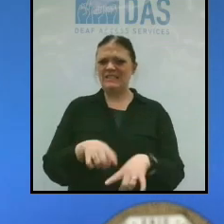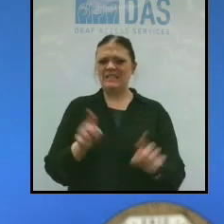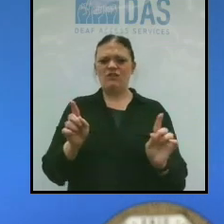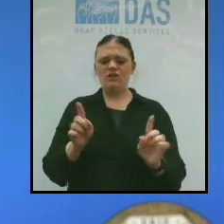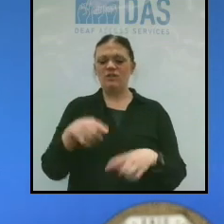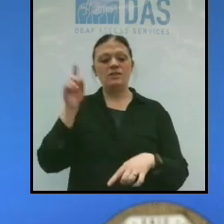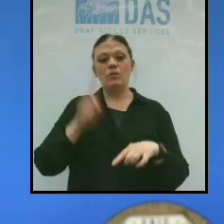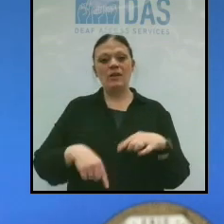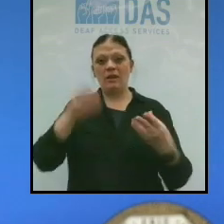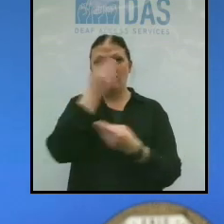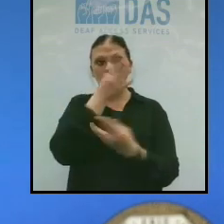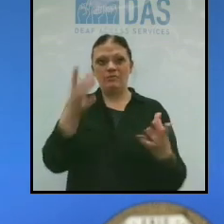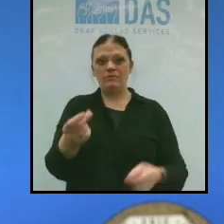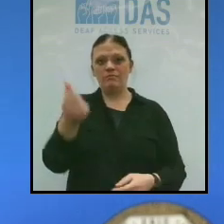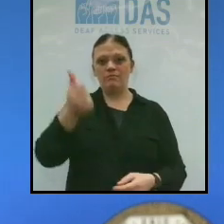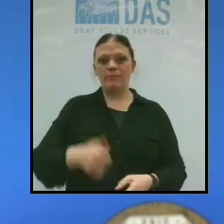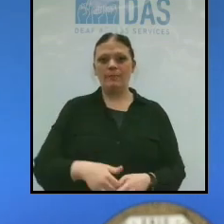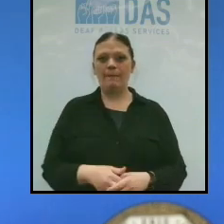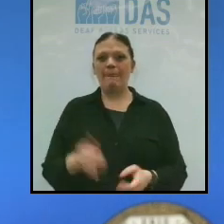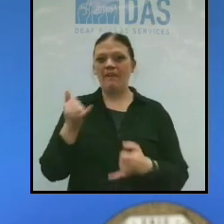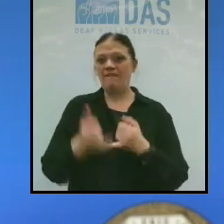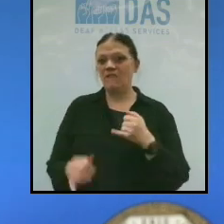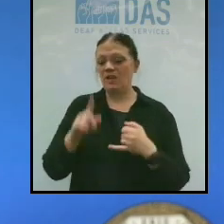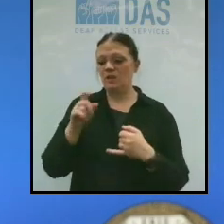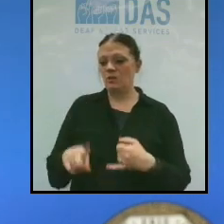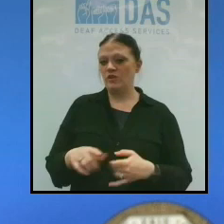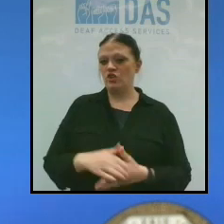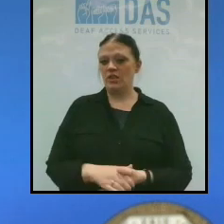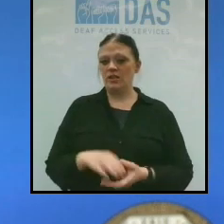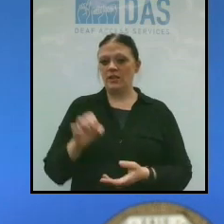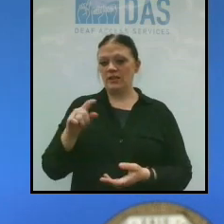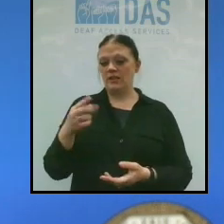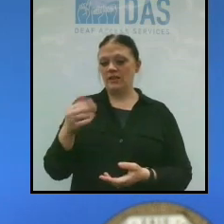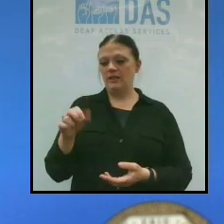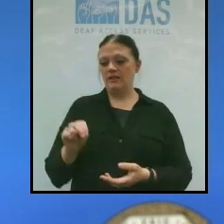released immediately. Final question to Ethan Powers.